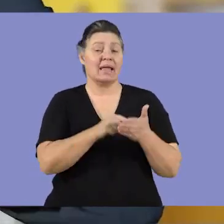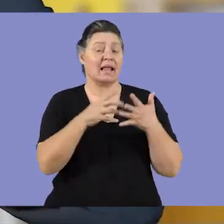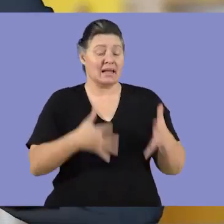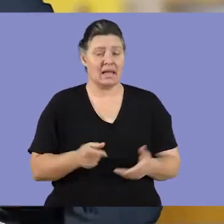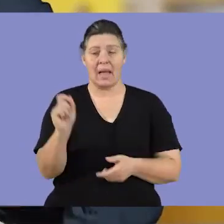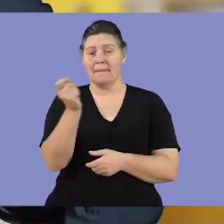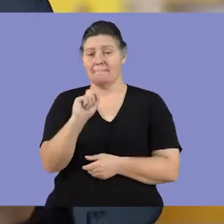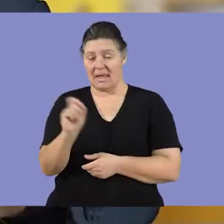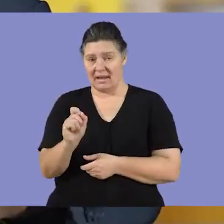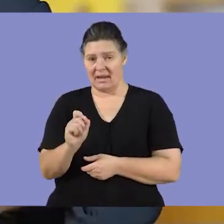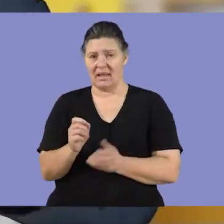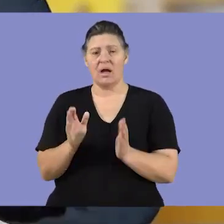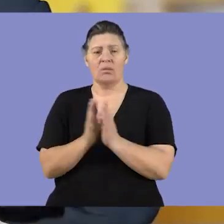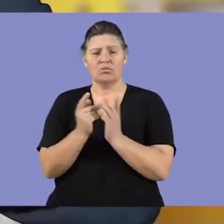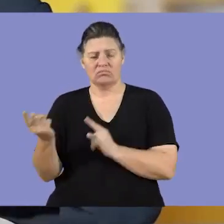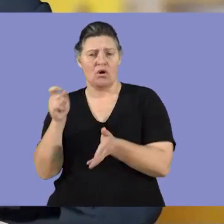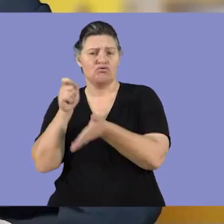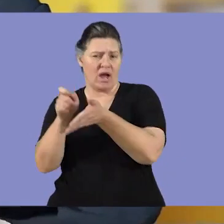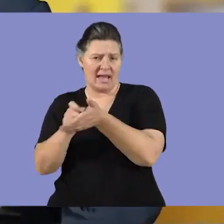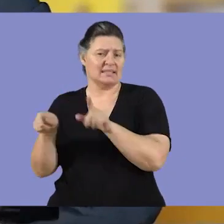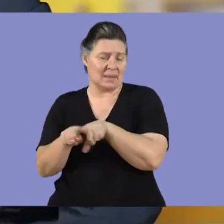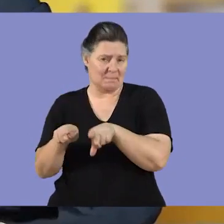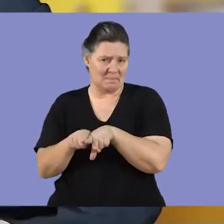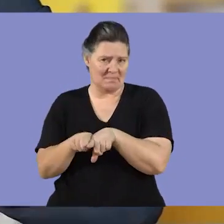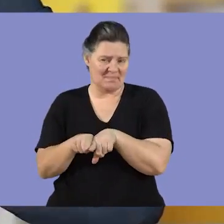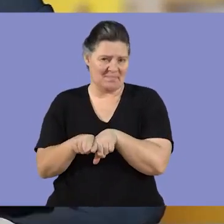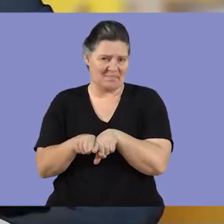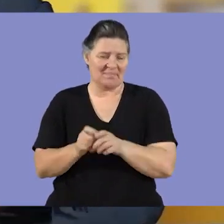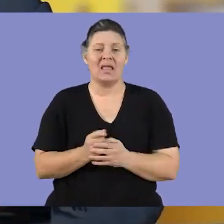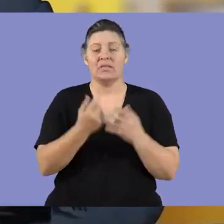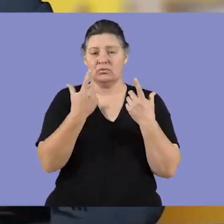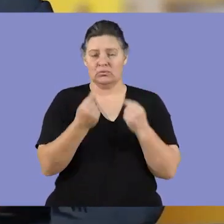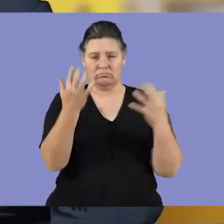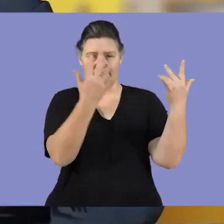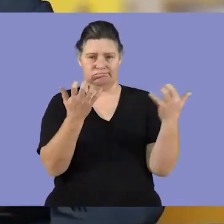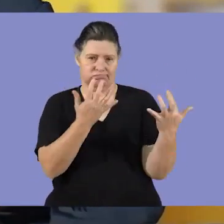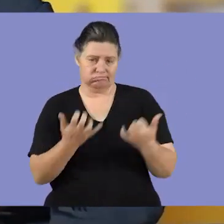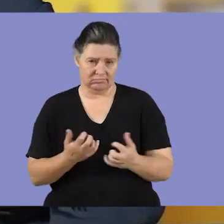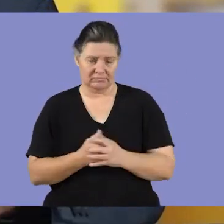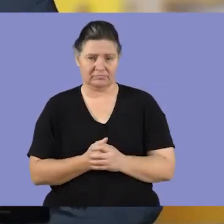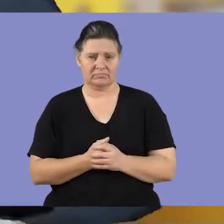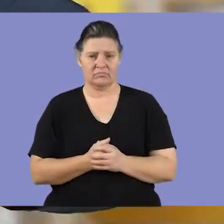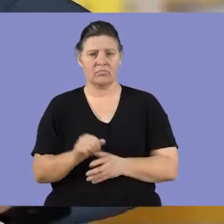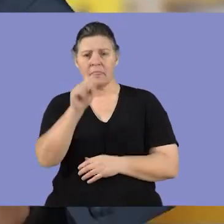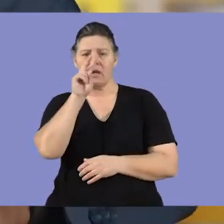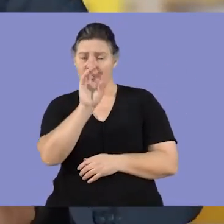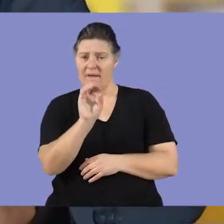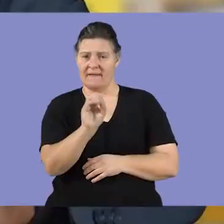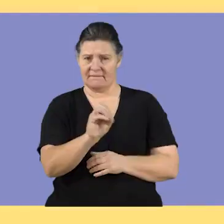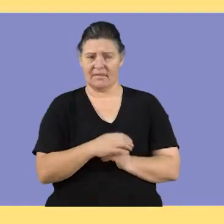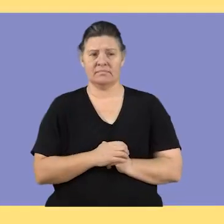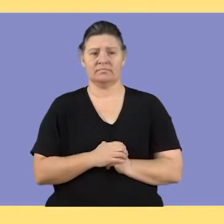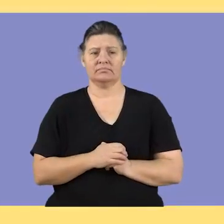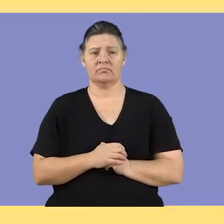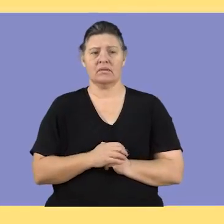calculator, get your pen or your pencil, get somewhere else to write as well. Then we're going to start some calculations. What you see in front of